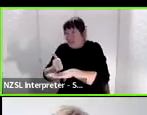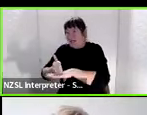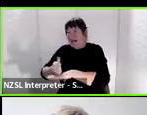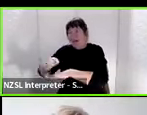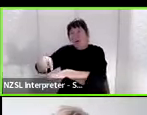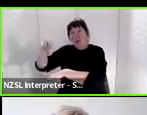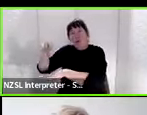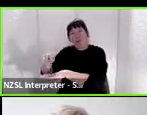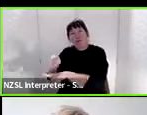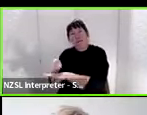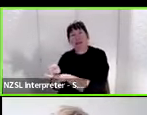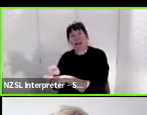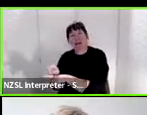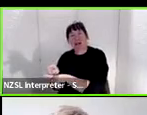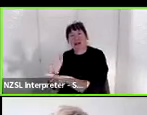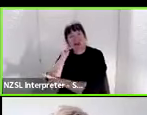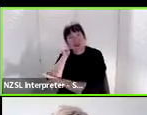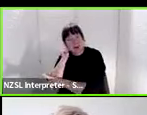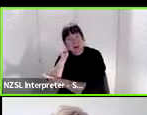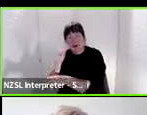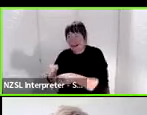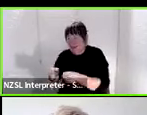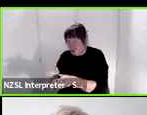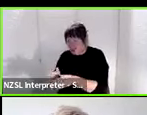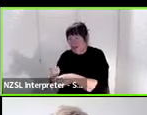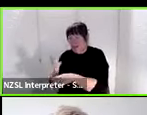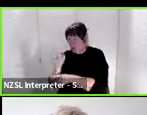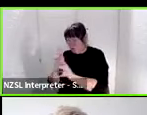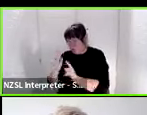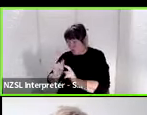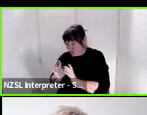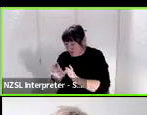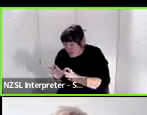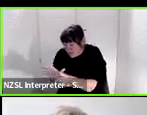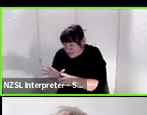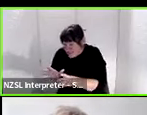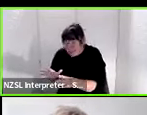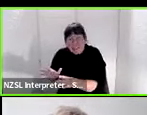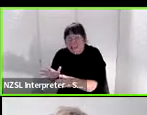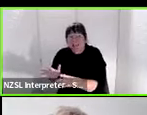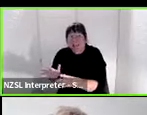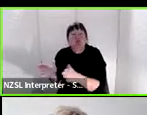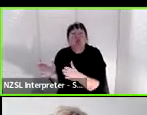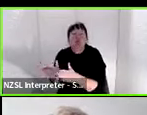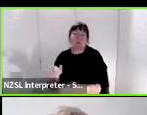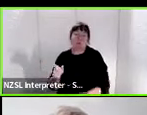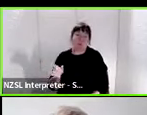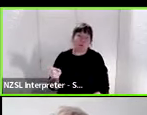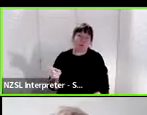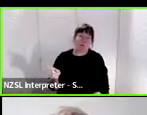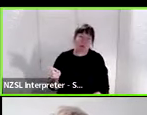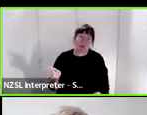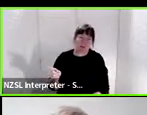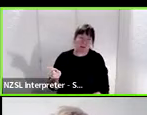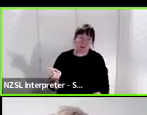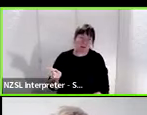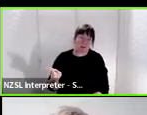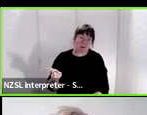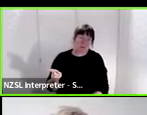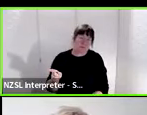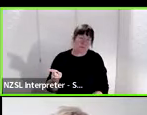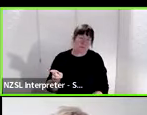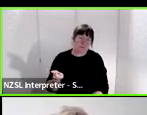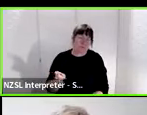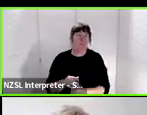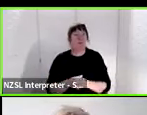and the commode and the wheelchair and 2 people into the small disability bathroom spaces. No,